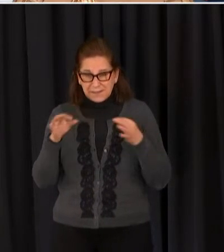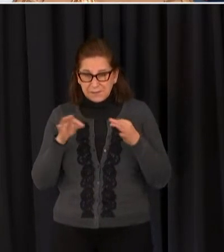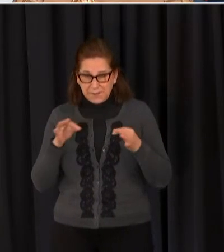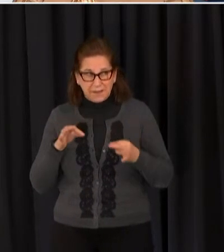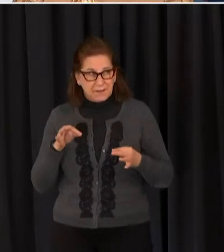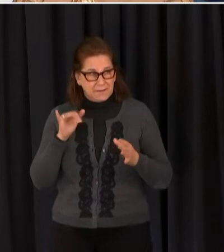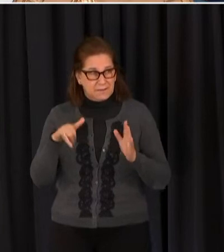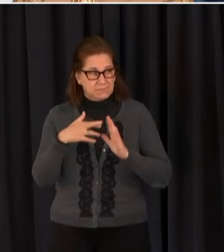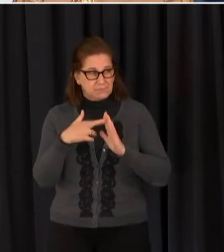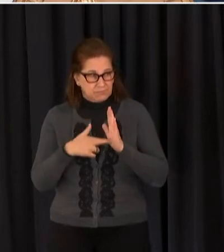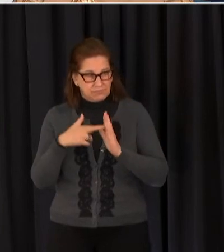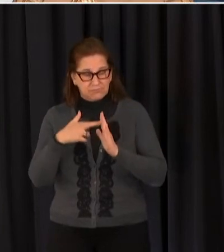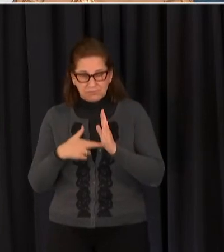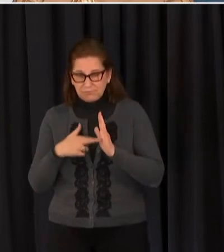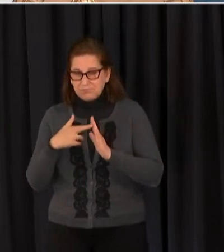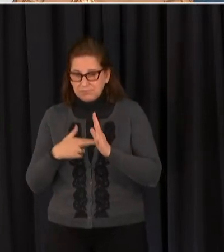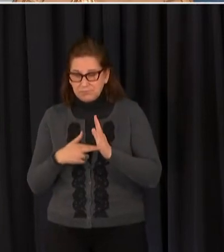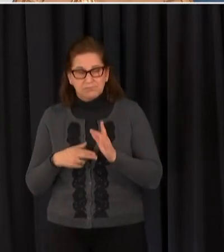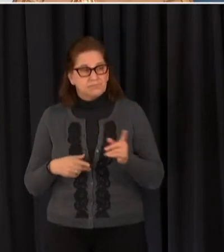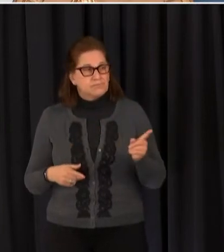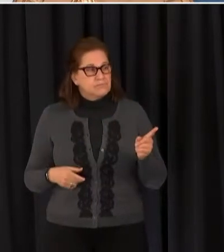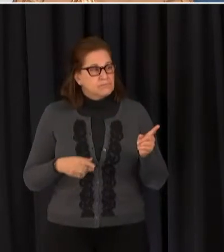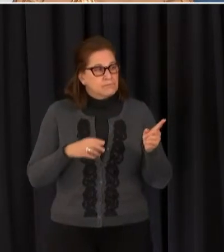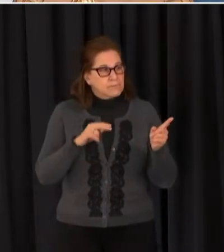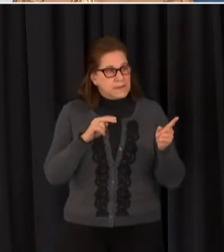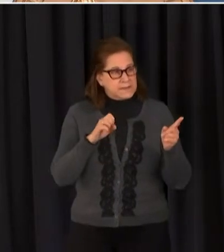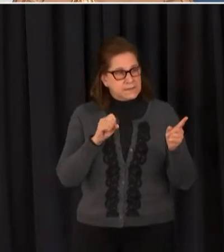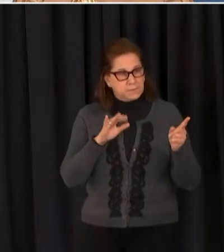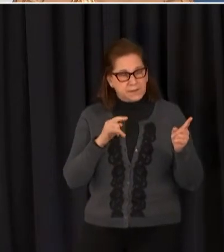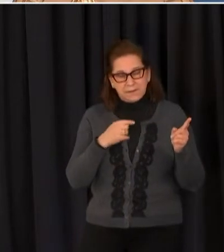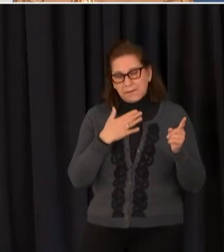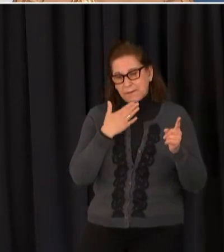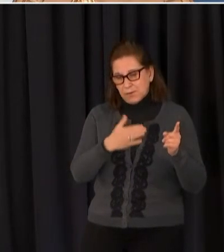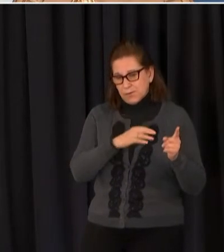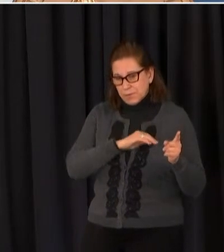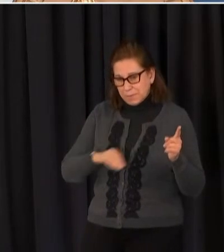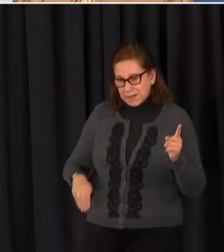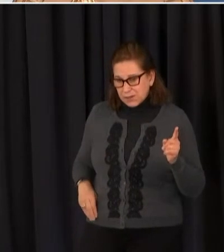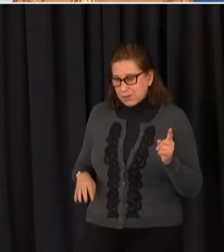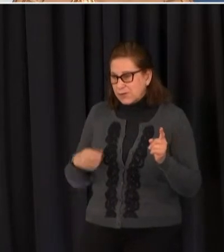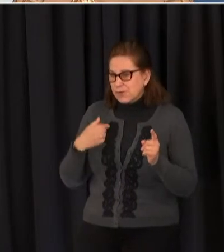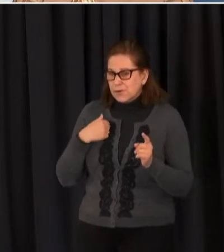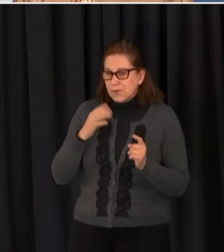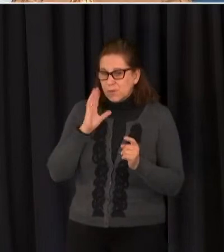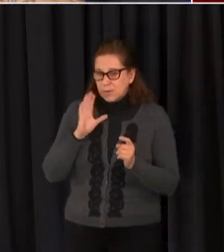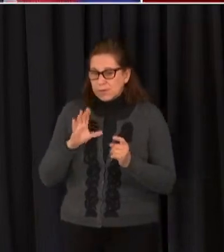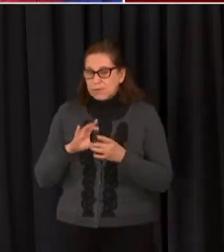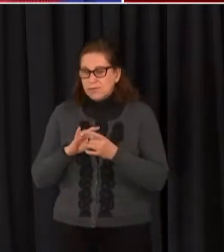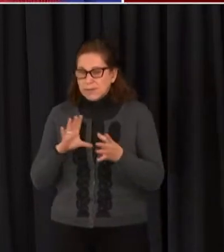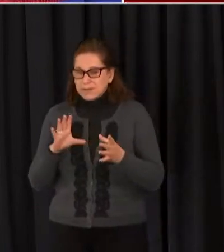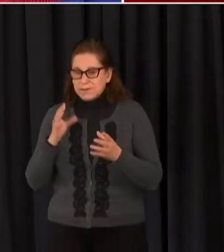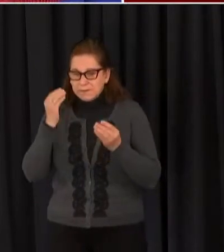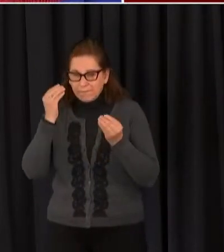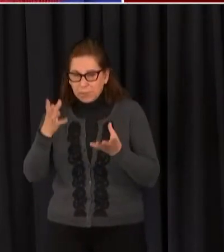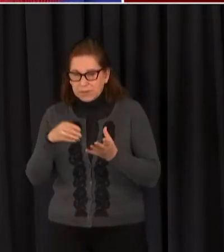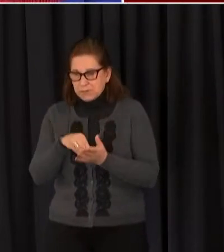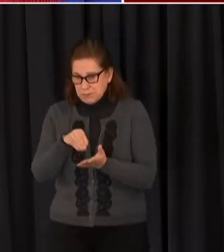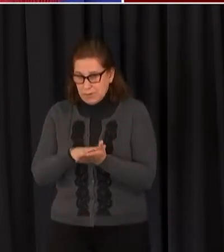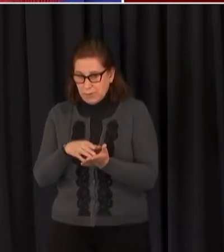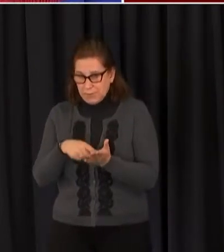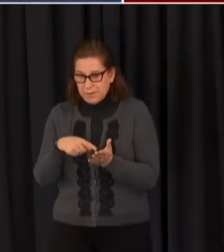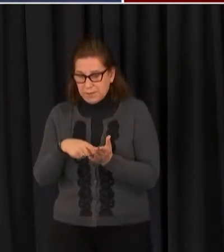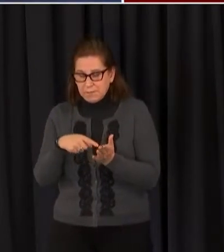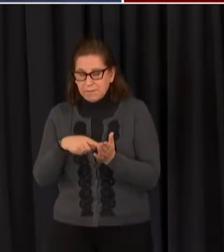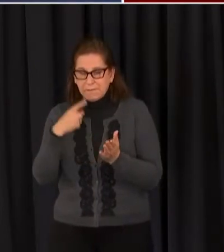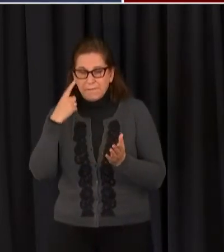few of these items. Yes, thank you, Madam Mayor. This week we will release, as the Mayor has mentioned, updated school guidance. And